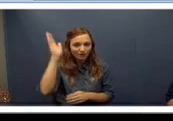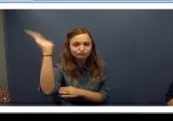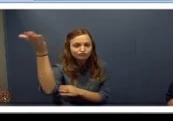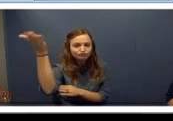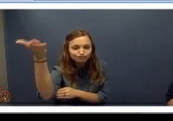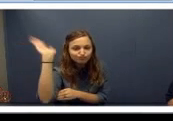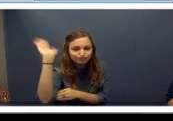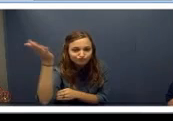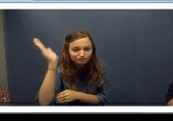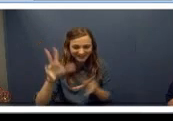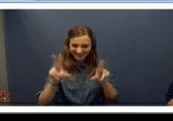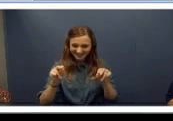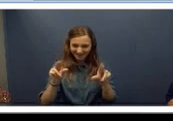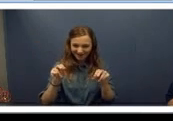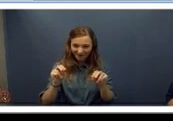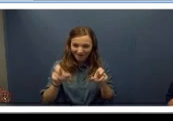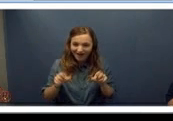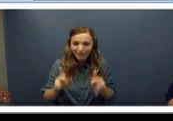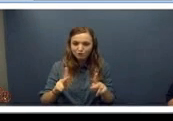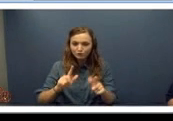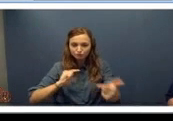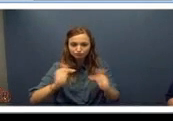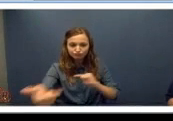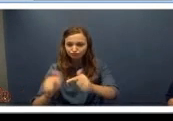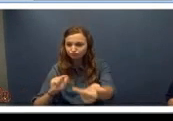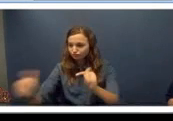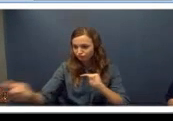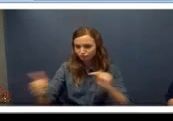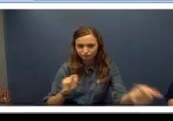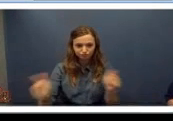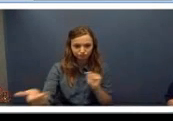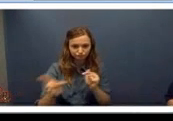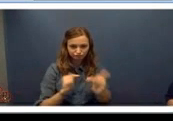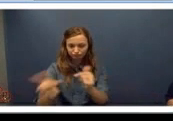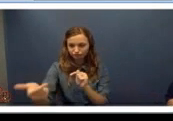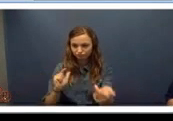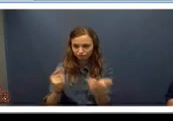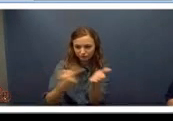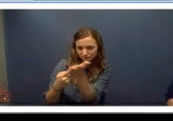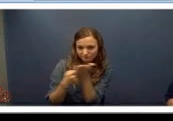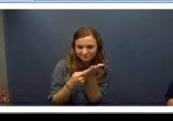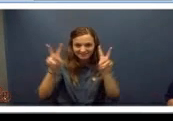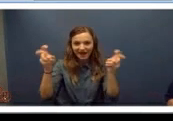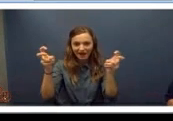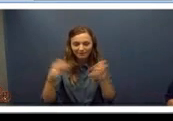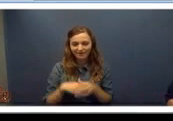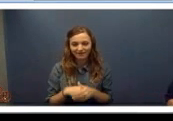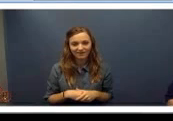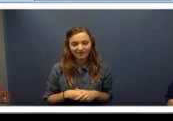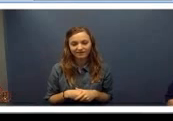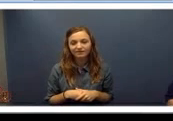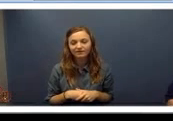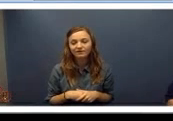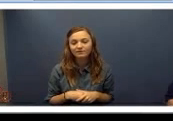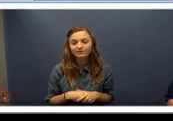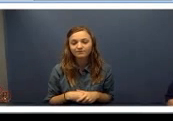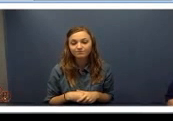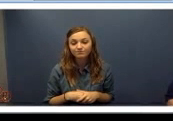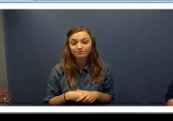us presenting to you. This is a chance for us to begin a dialogue between and among ourselves on this topic.